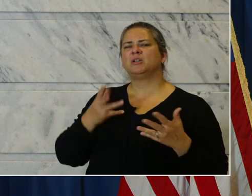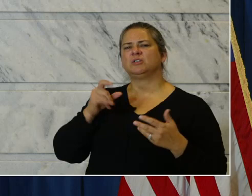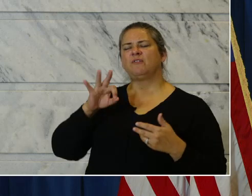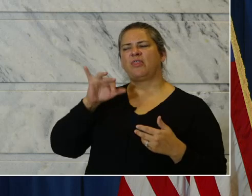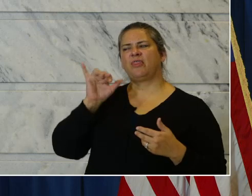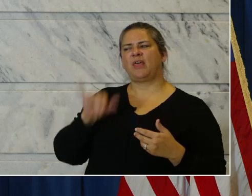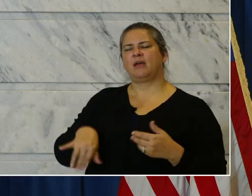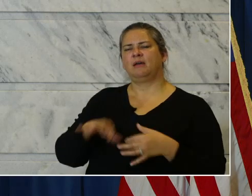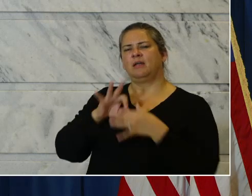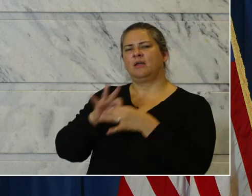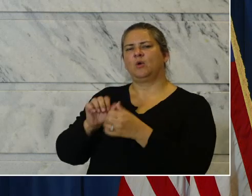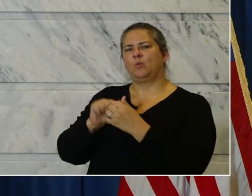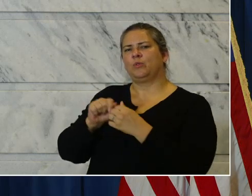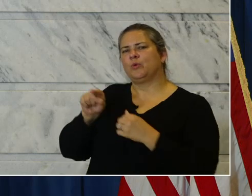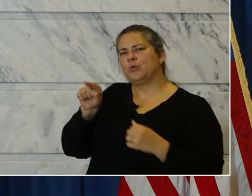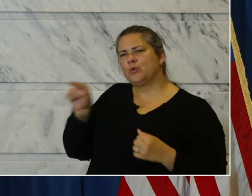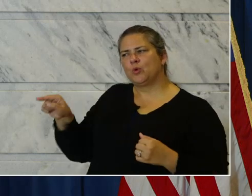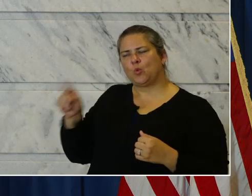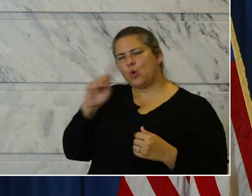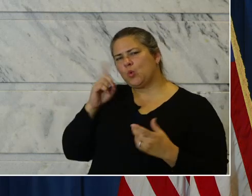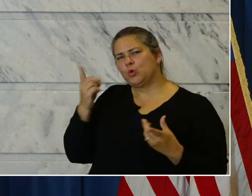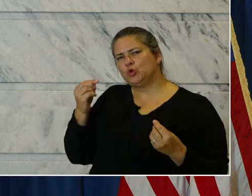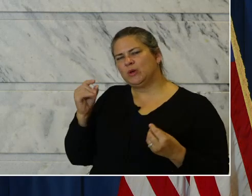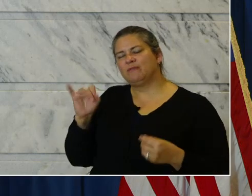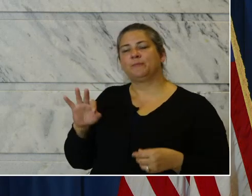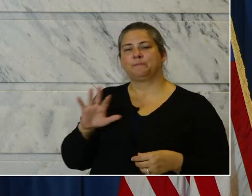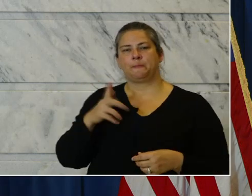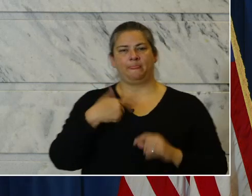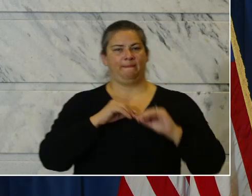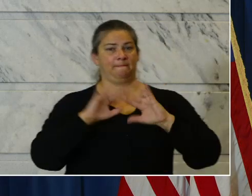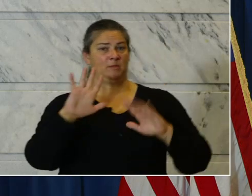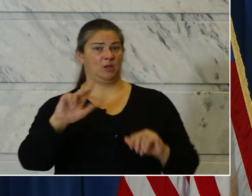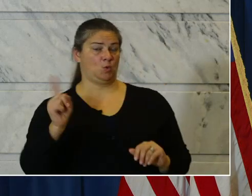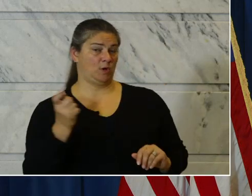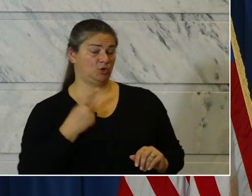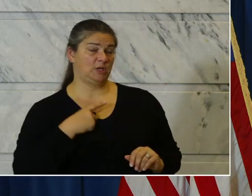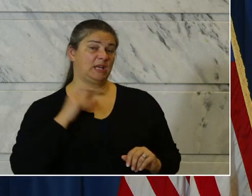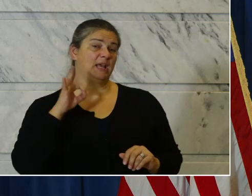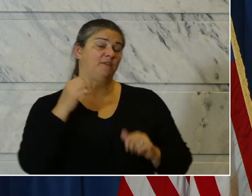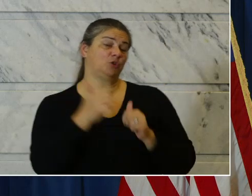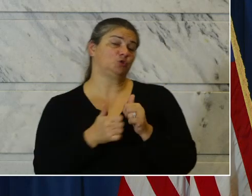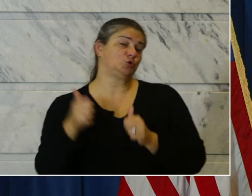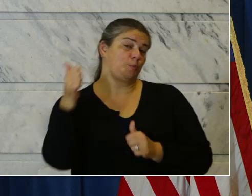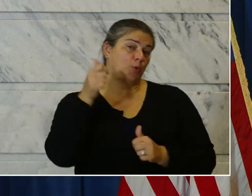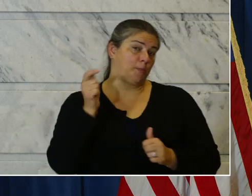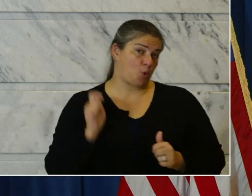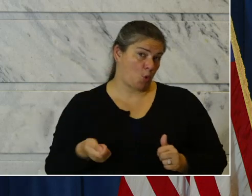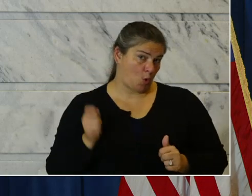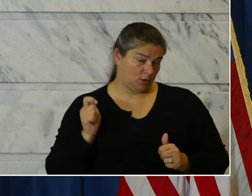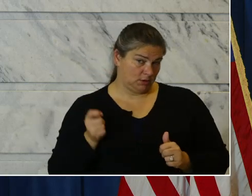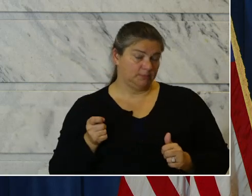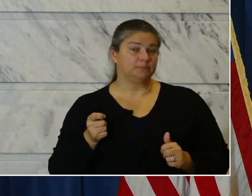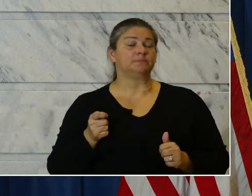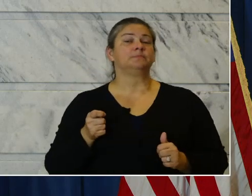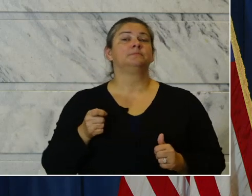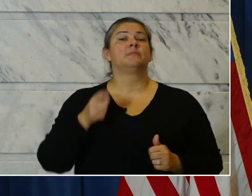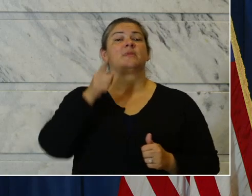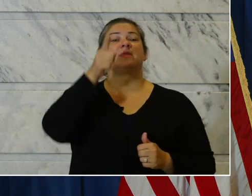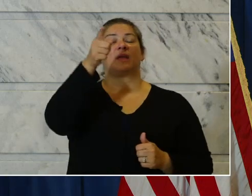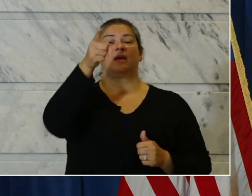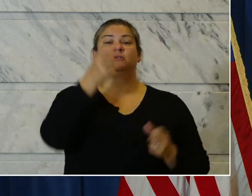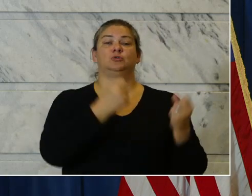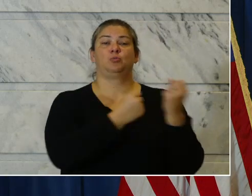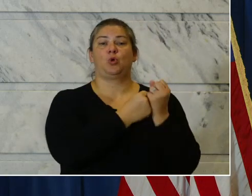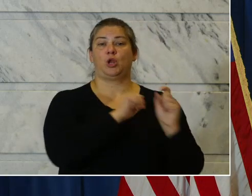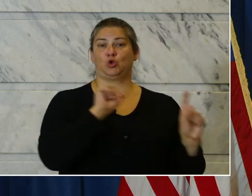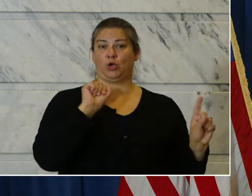what can you do if they rule against it? The question is if the Supreme Court sides with the Attorney General